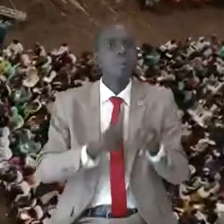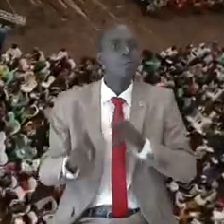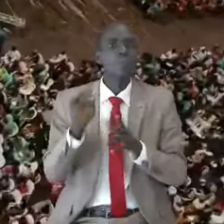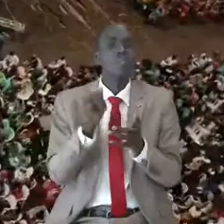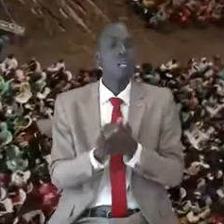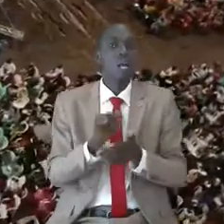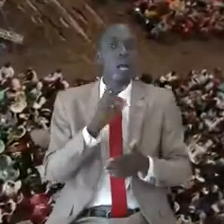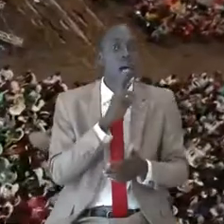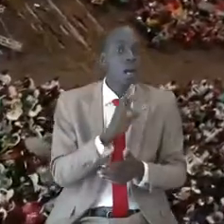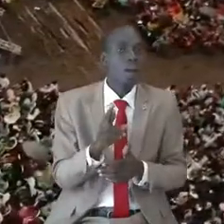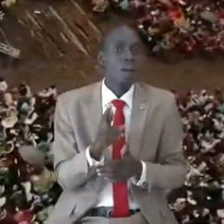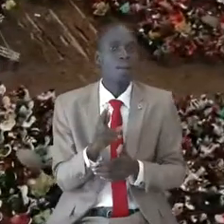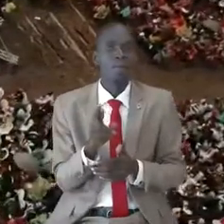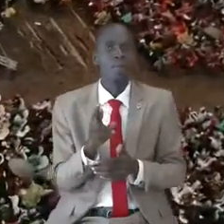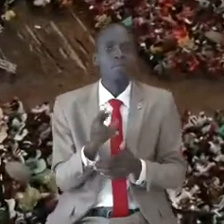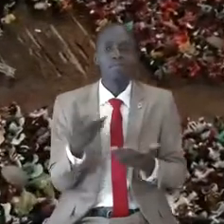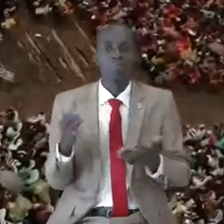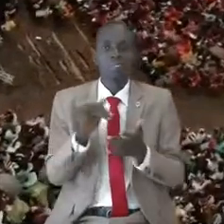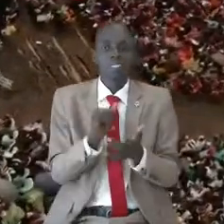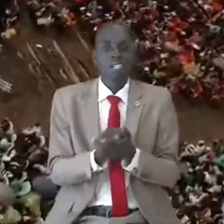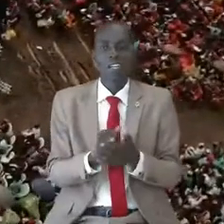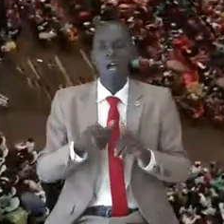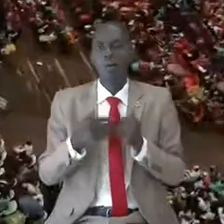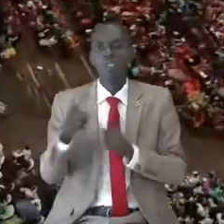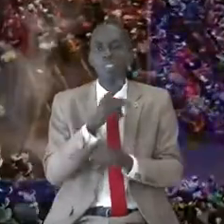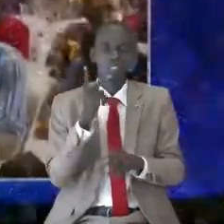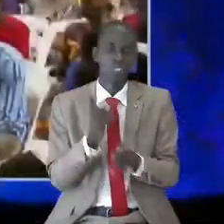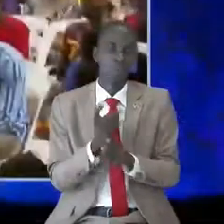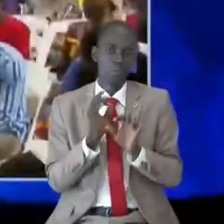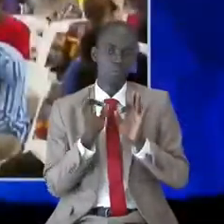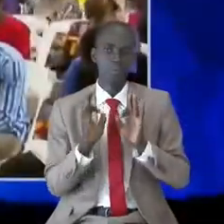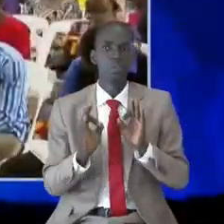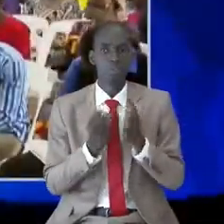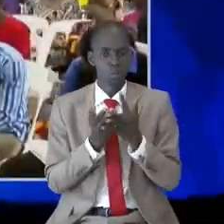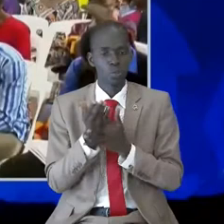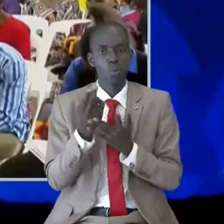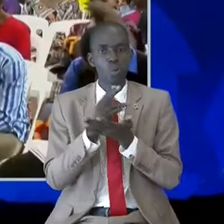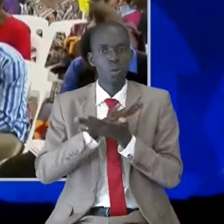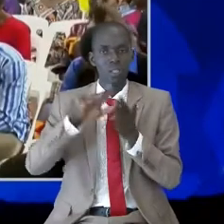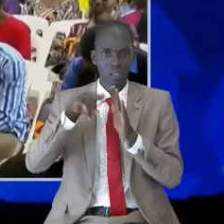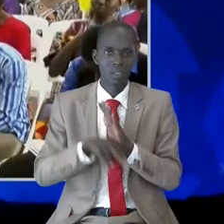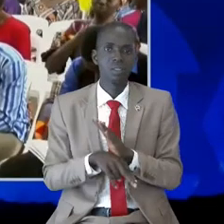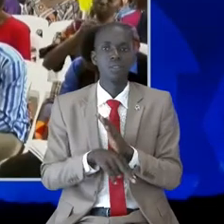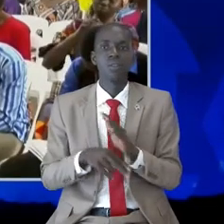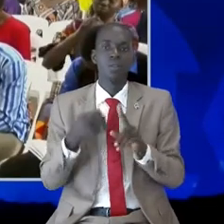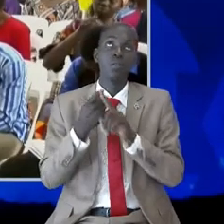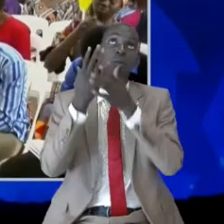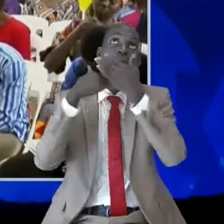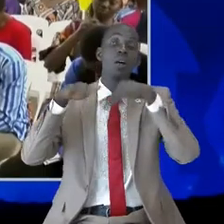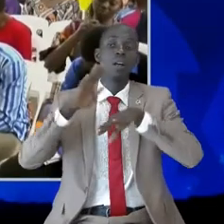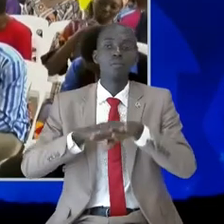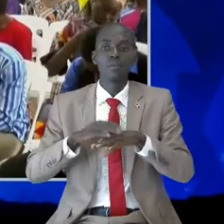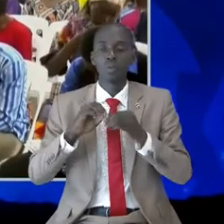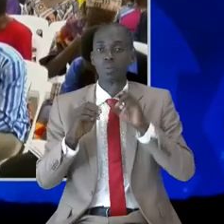way to heaven, they have to keep fit through holiness for heaven. Number three,